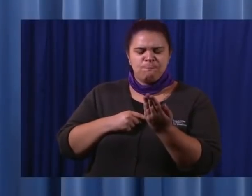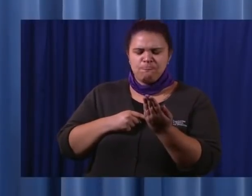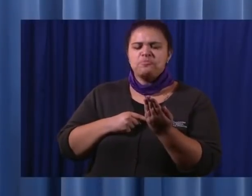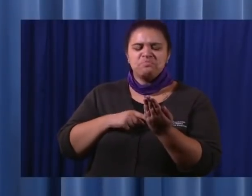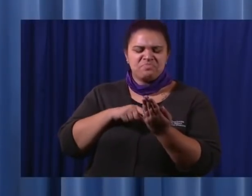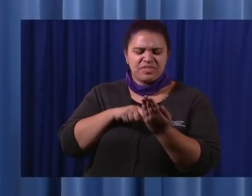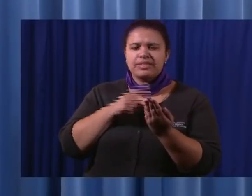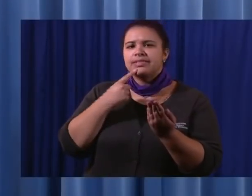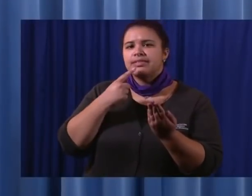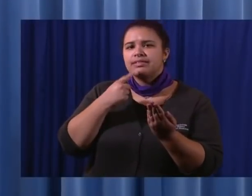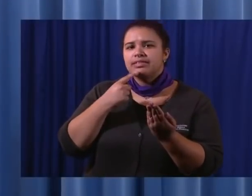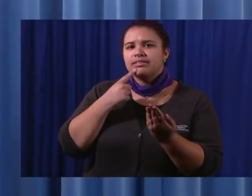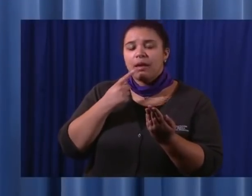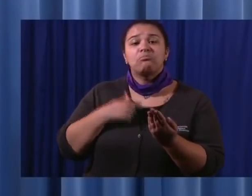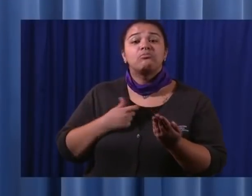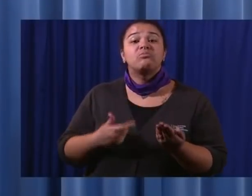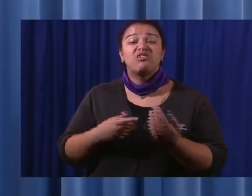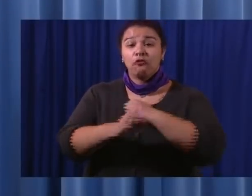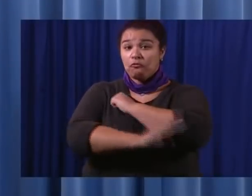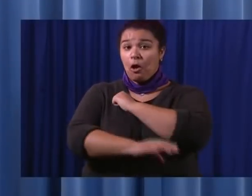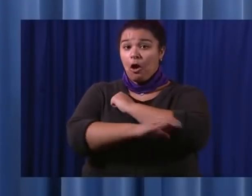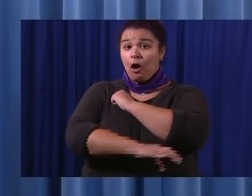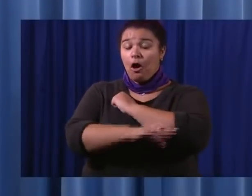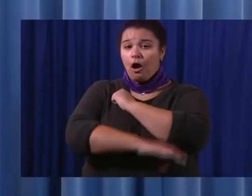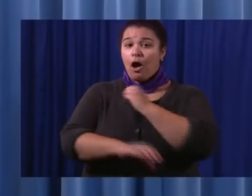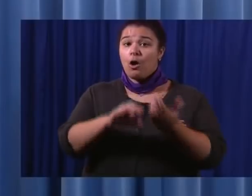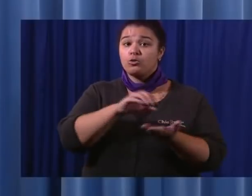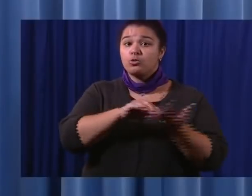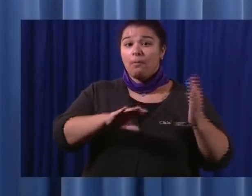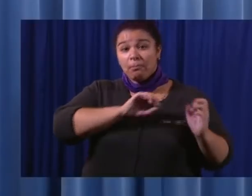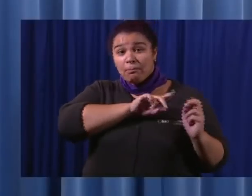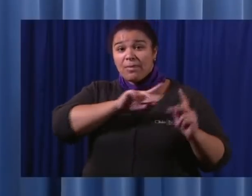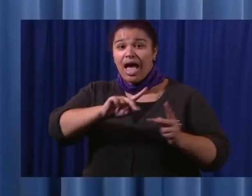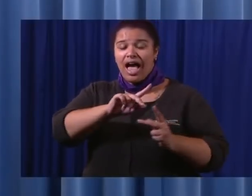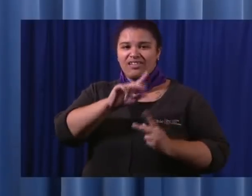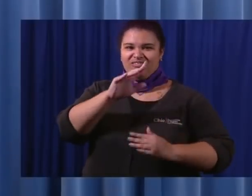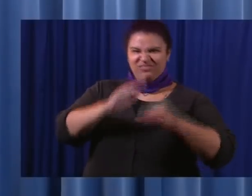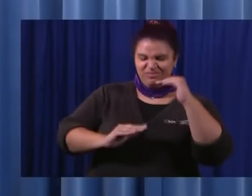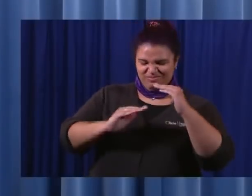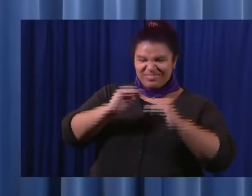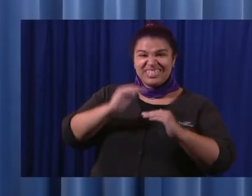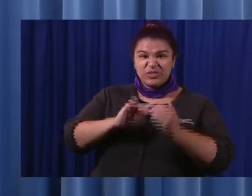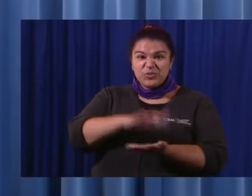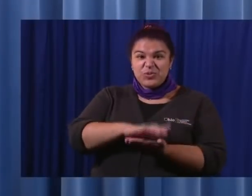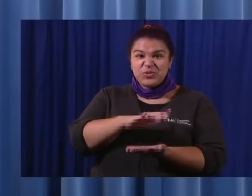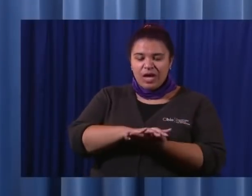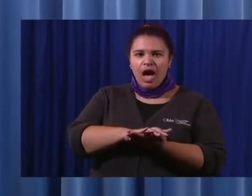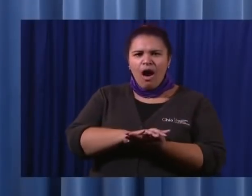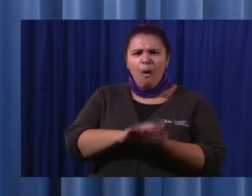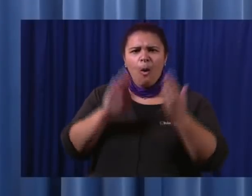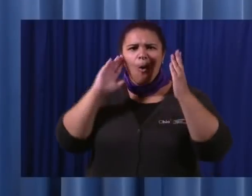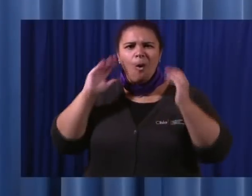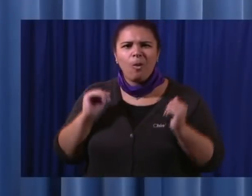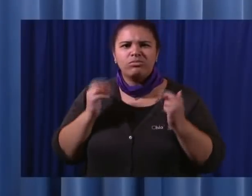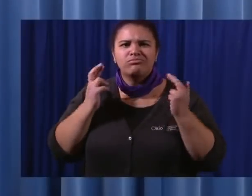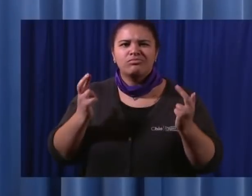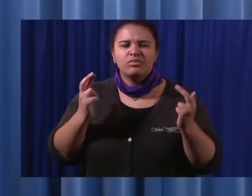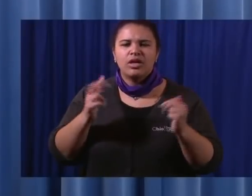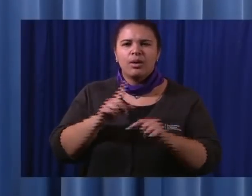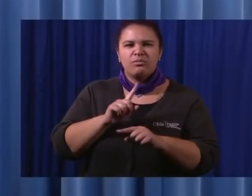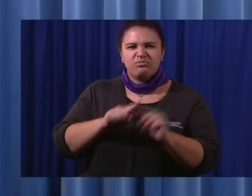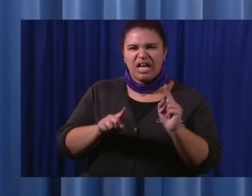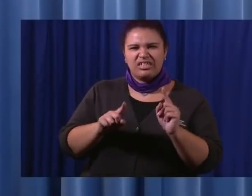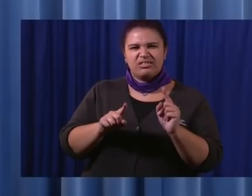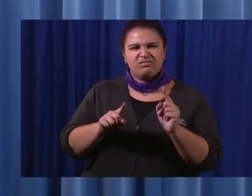allow students to return to school in the fall, she's worried about some of the rhetoric surrounding the reopening of schools that's more